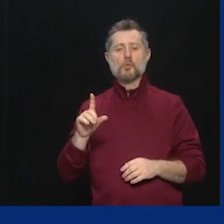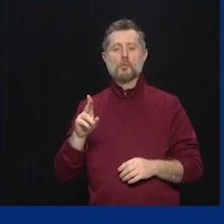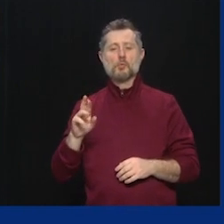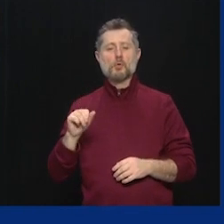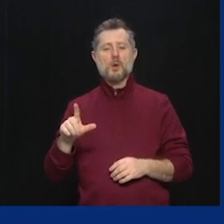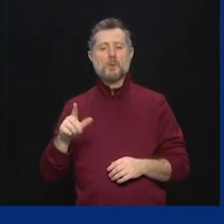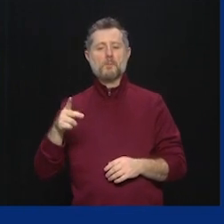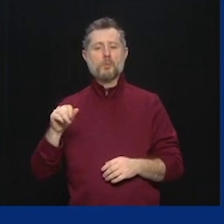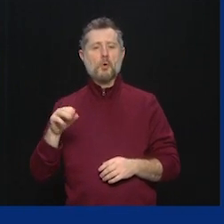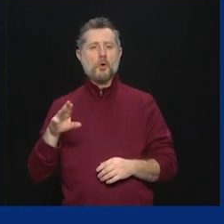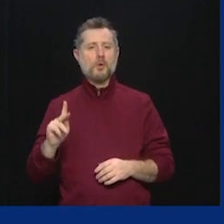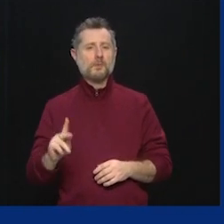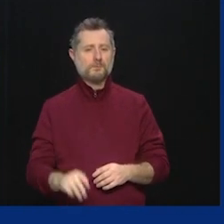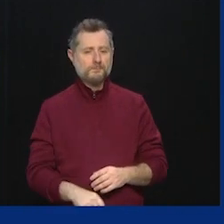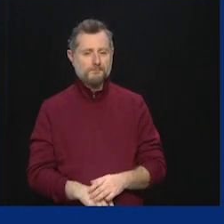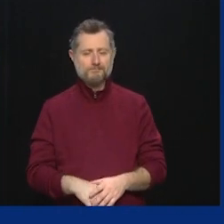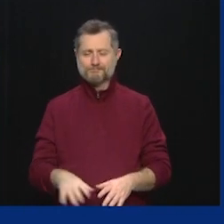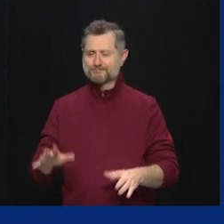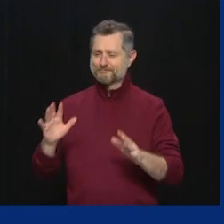Jeff.